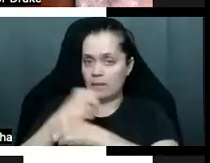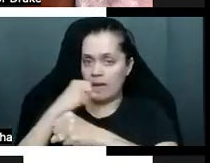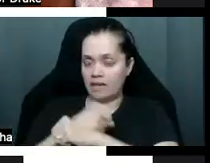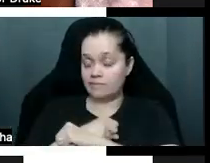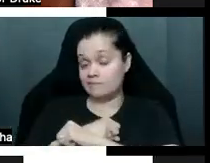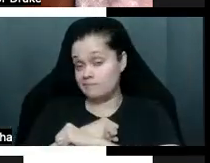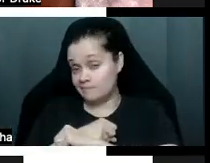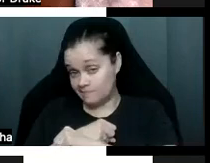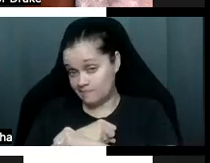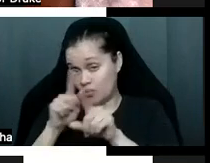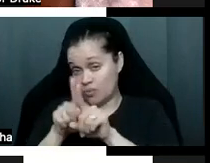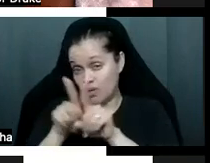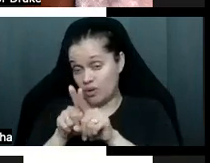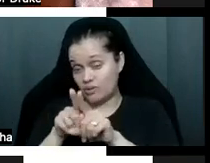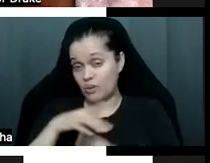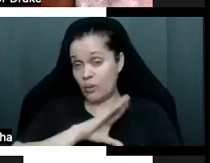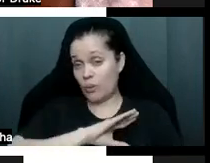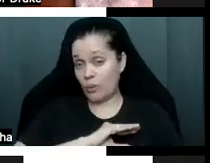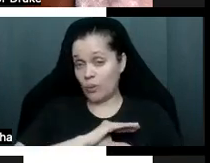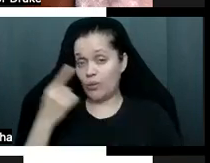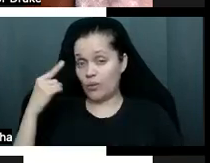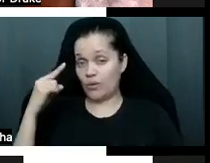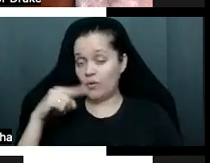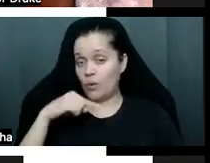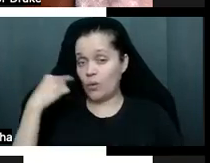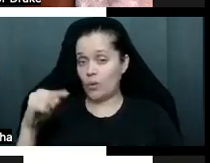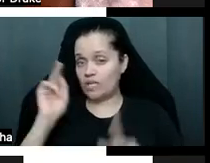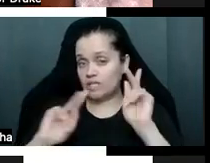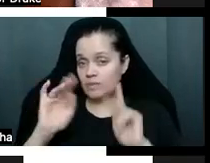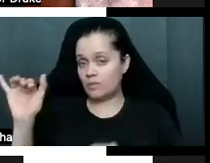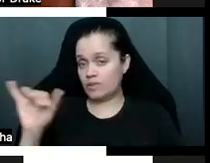Well, it also was demoralizing for Russian people.